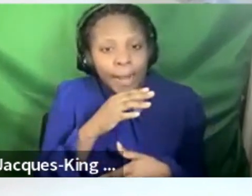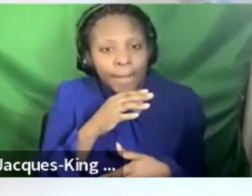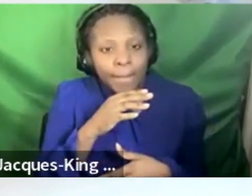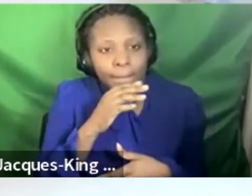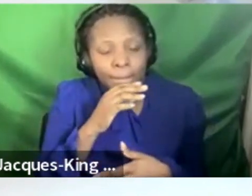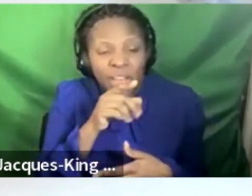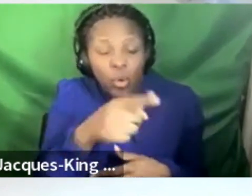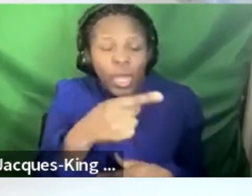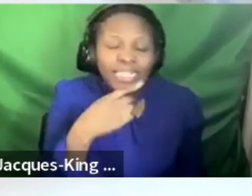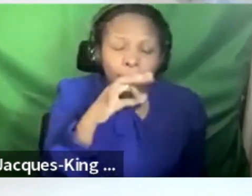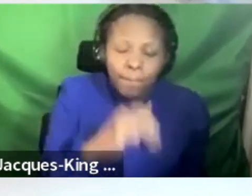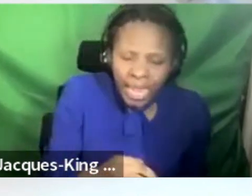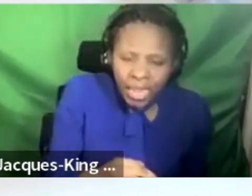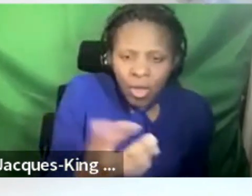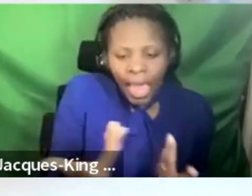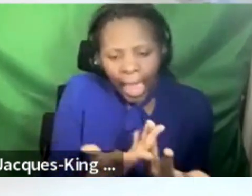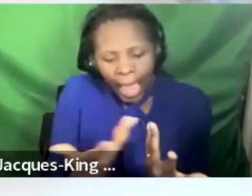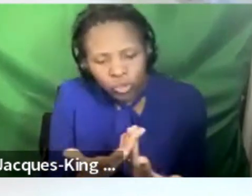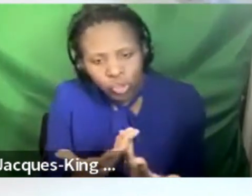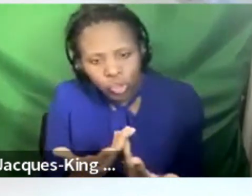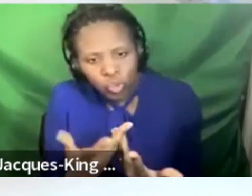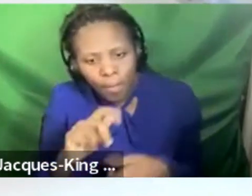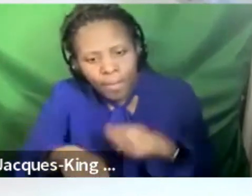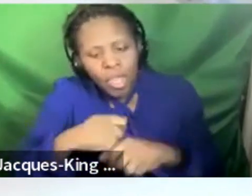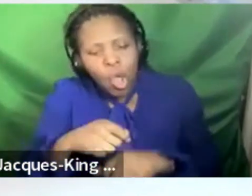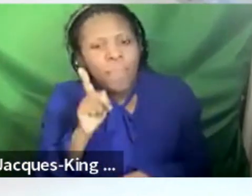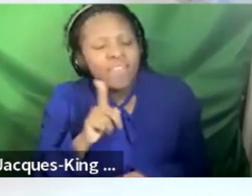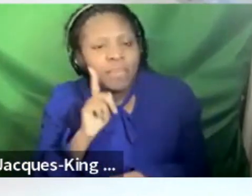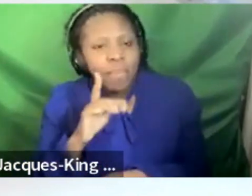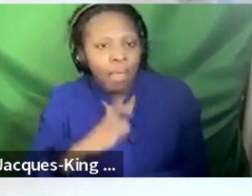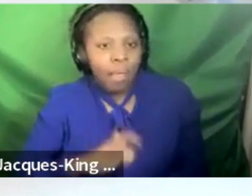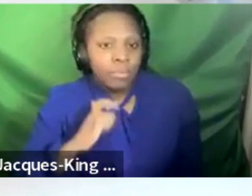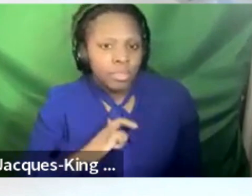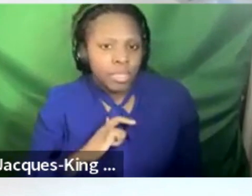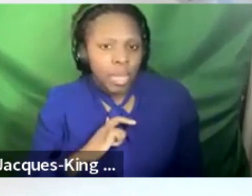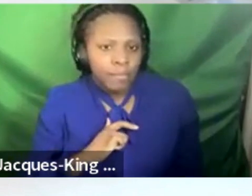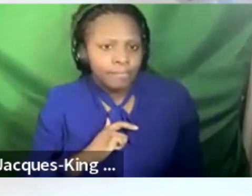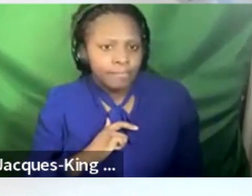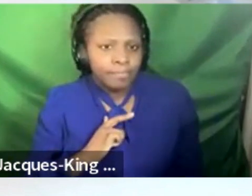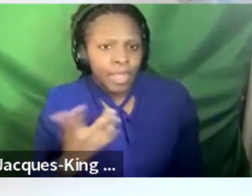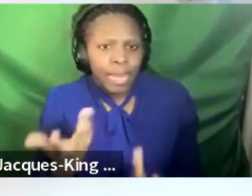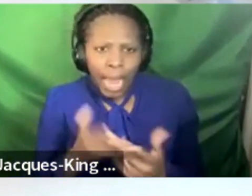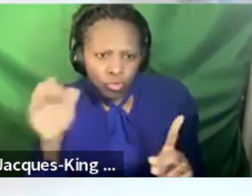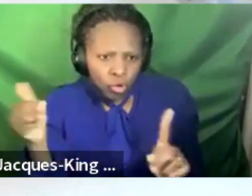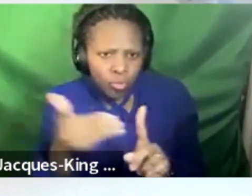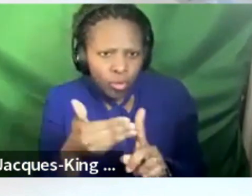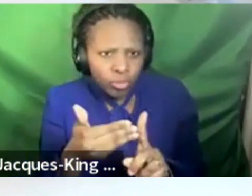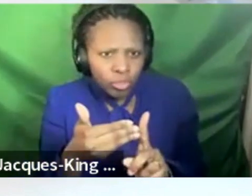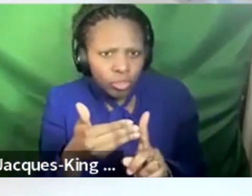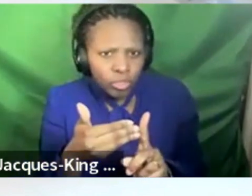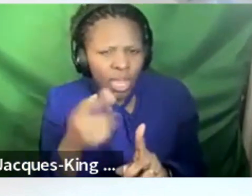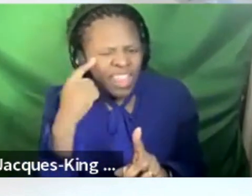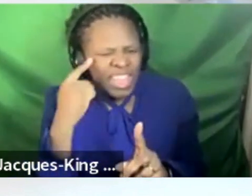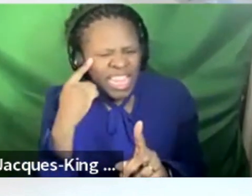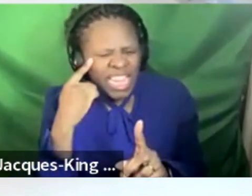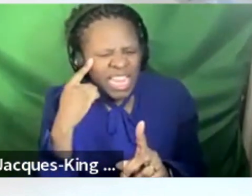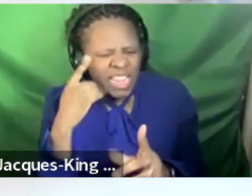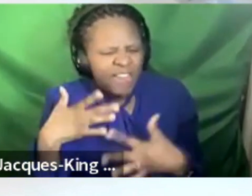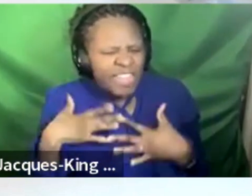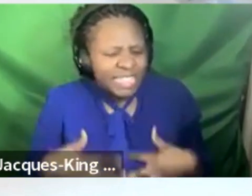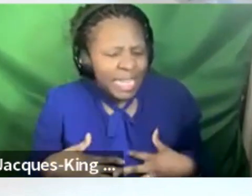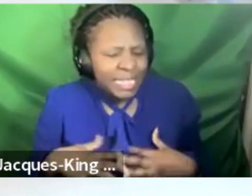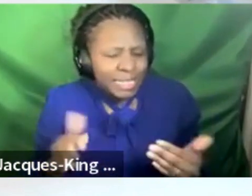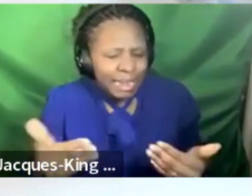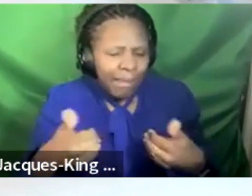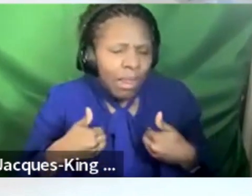male, playing a female character, and how to do that and how to approach that. And I in which you should approach